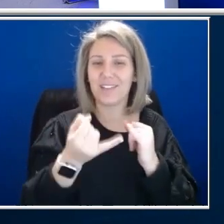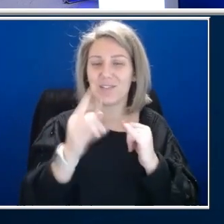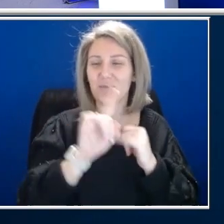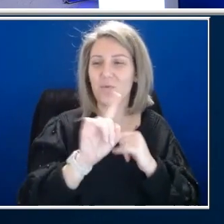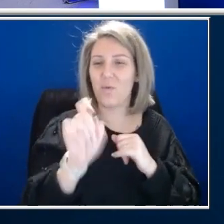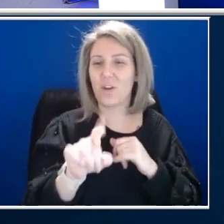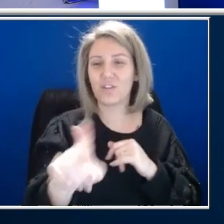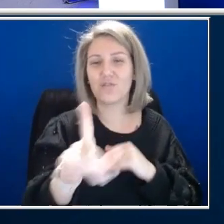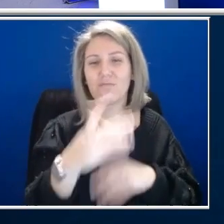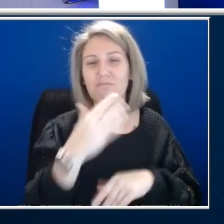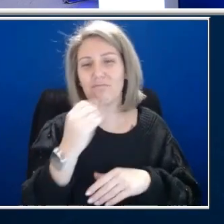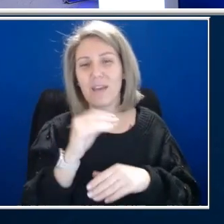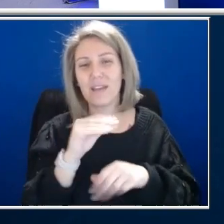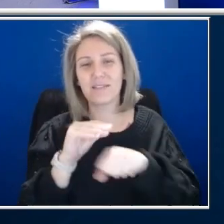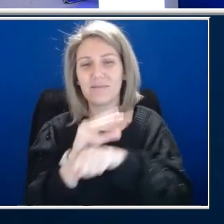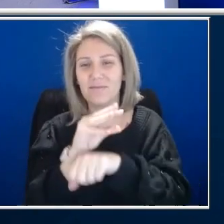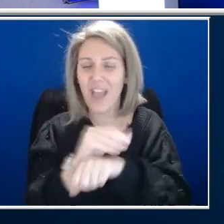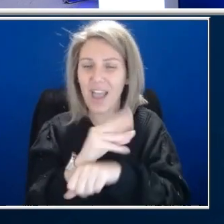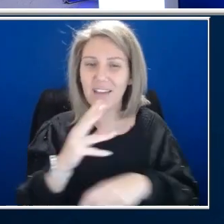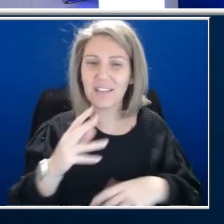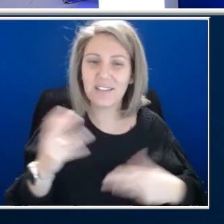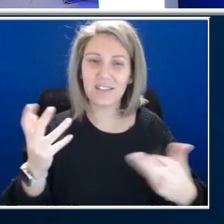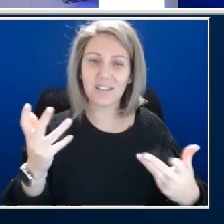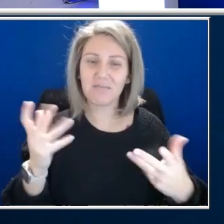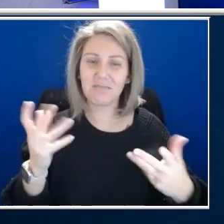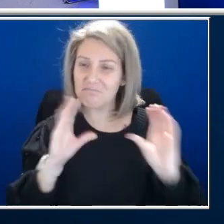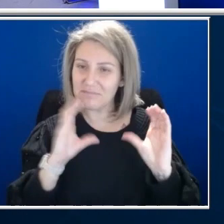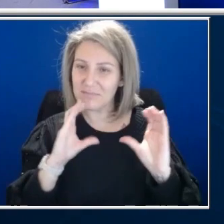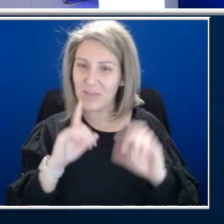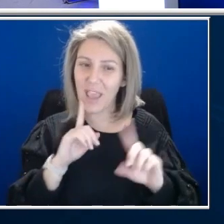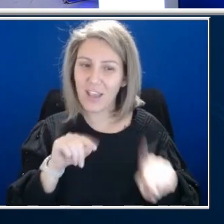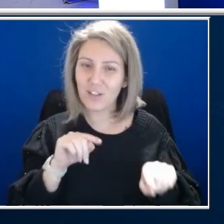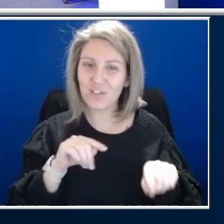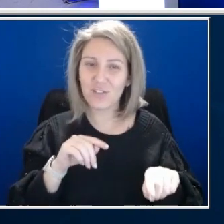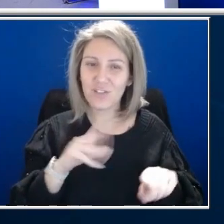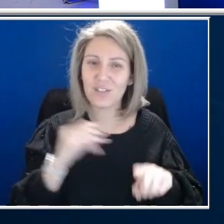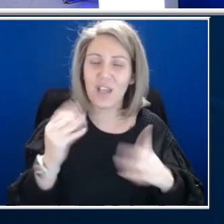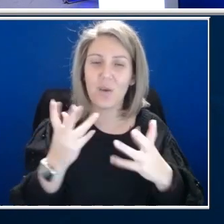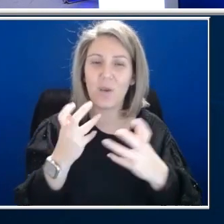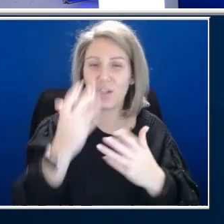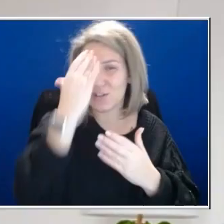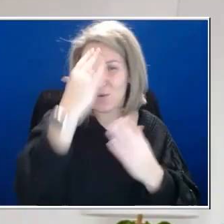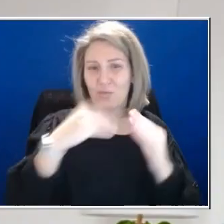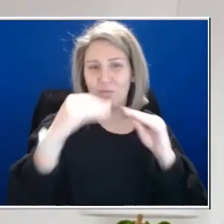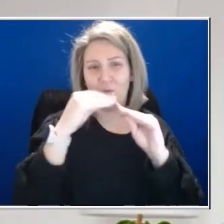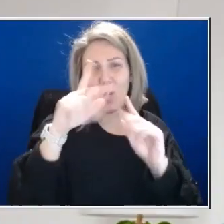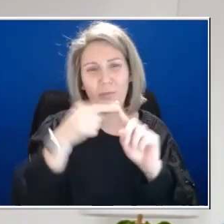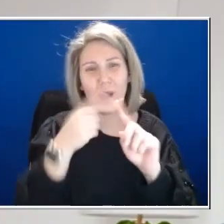people, you know, seeking answers and wanting to know more about where to go.